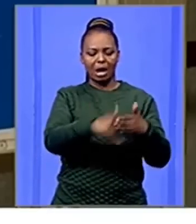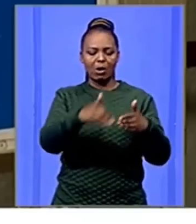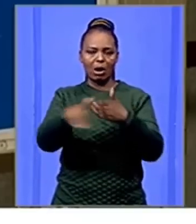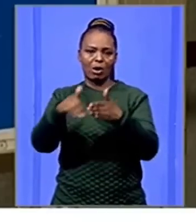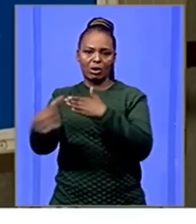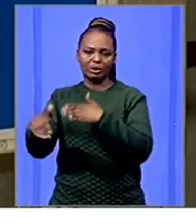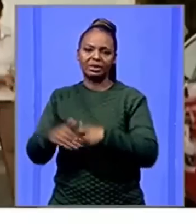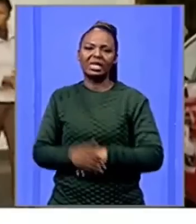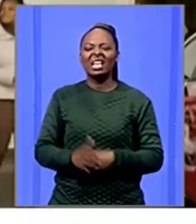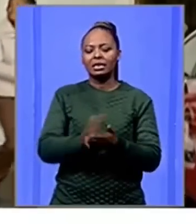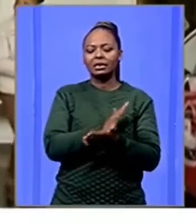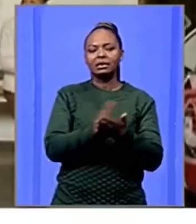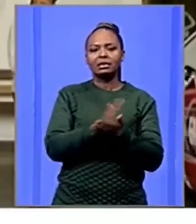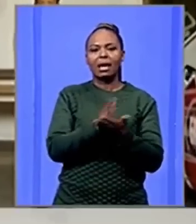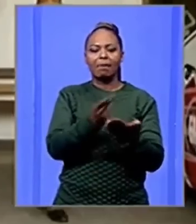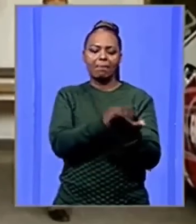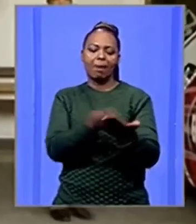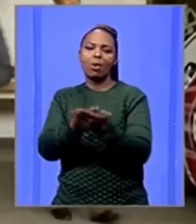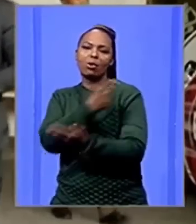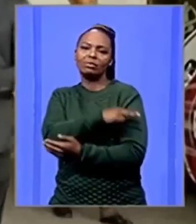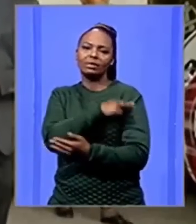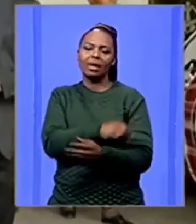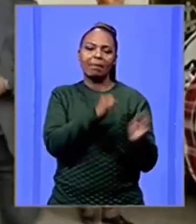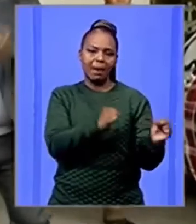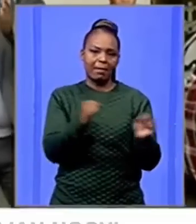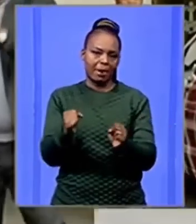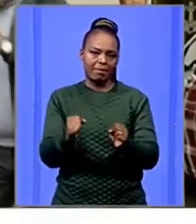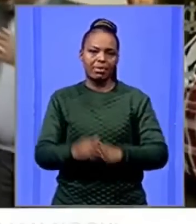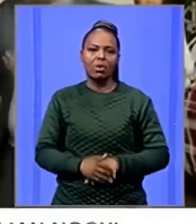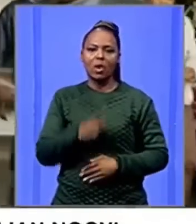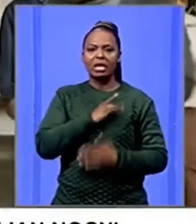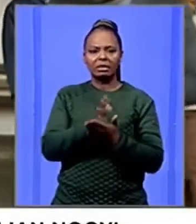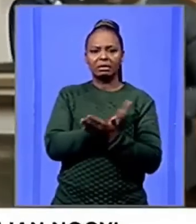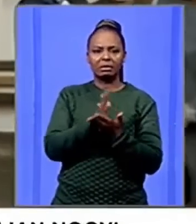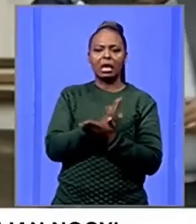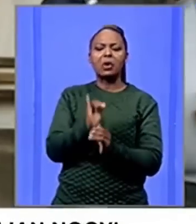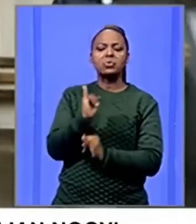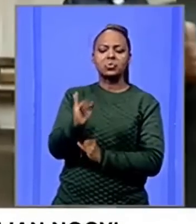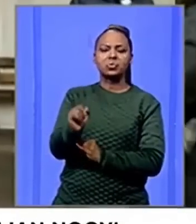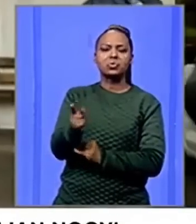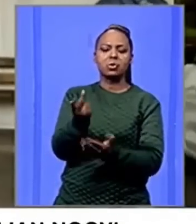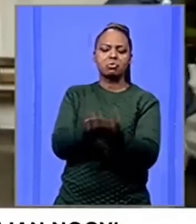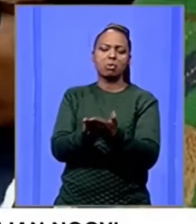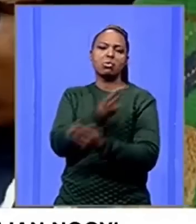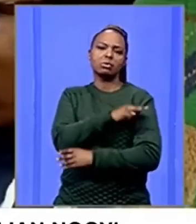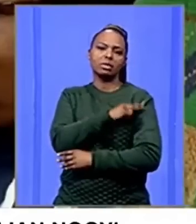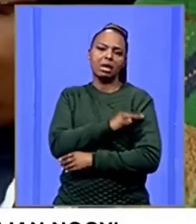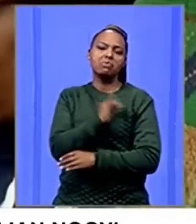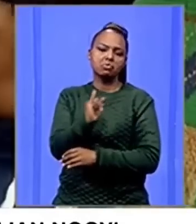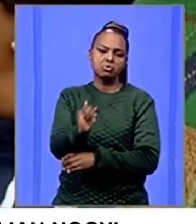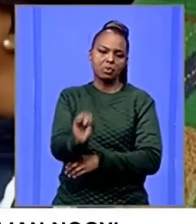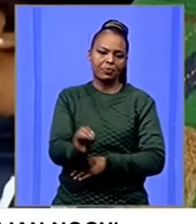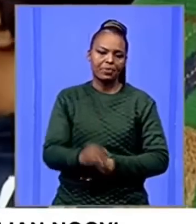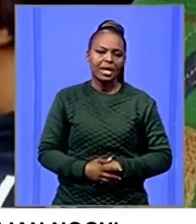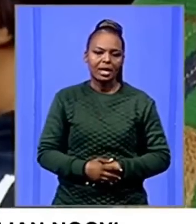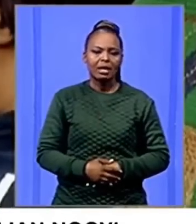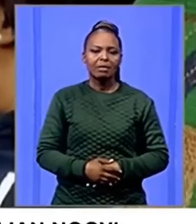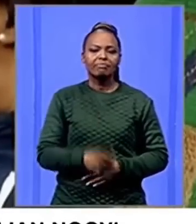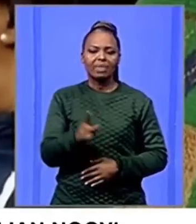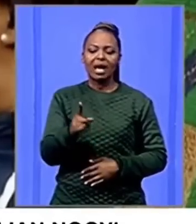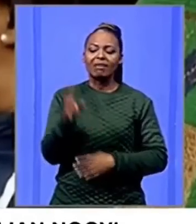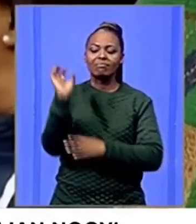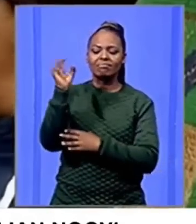bangwe ba santse ba etse tlhoko ka ntlha ya bomasisi ba maemo a bona. Various EMS service providers promptly responded to